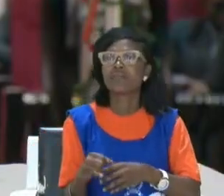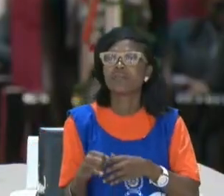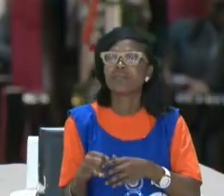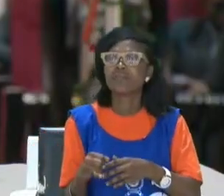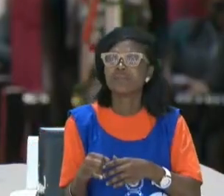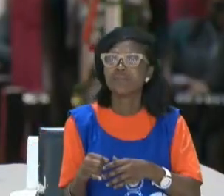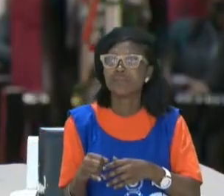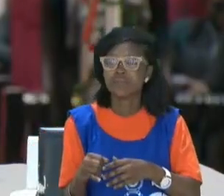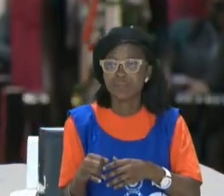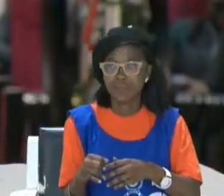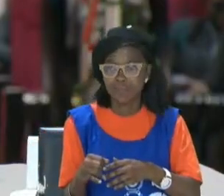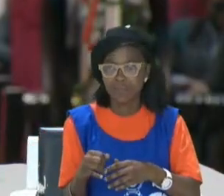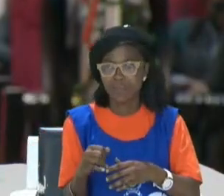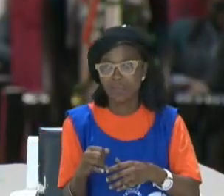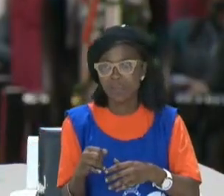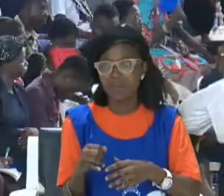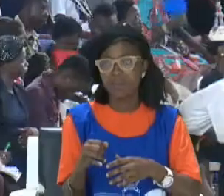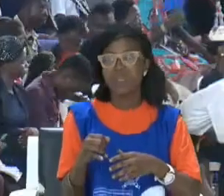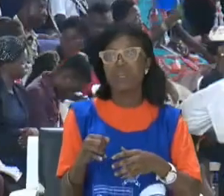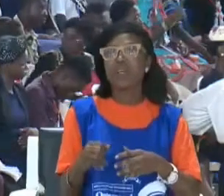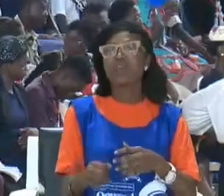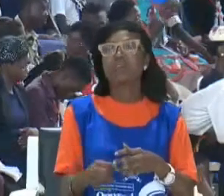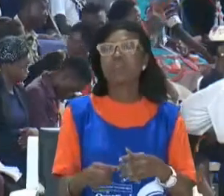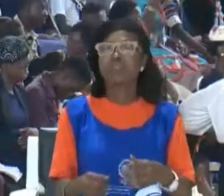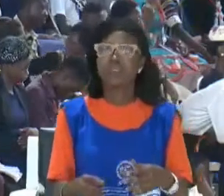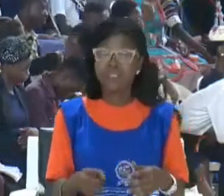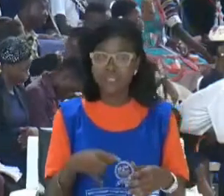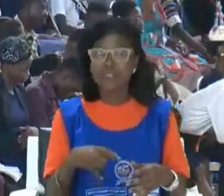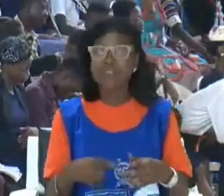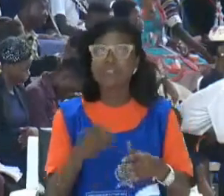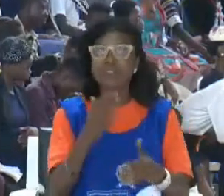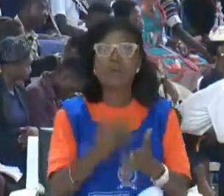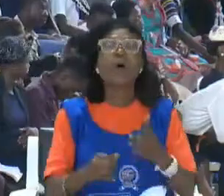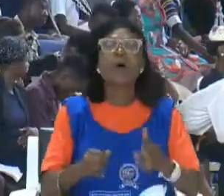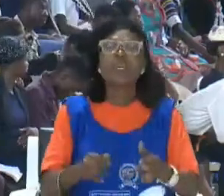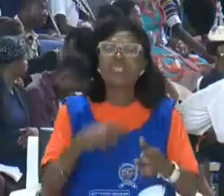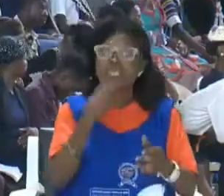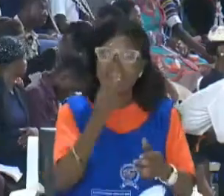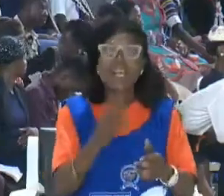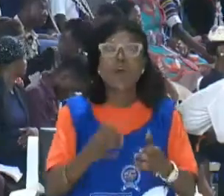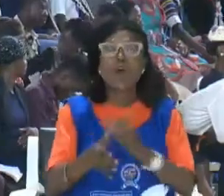Do I hear somebody say, God, have mercy on all my enemies